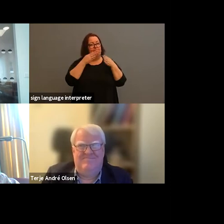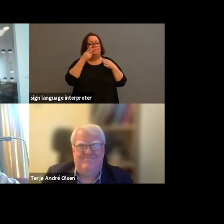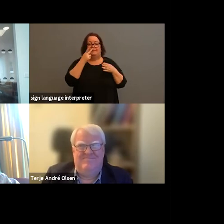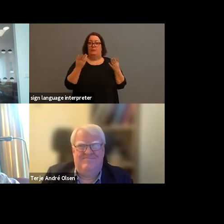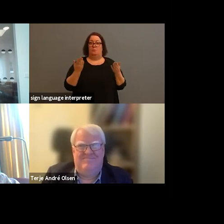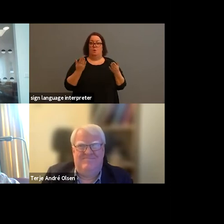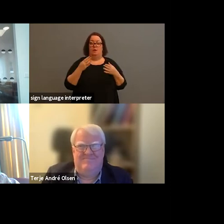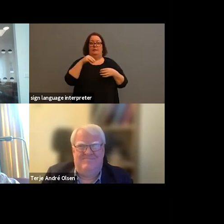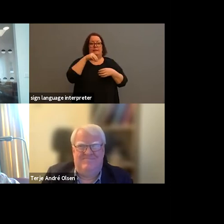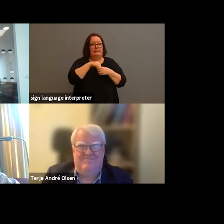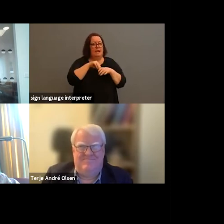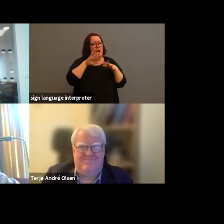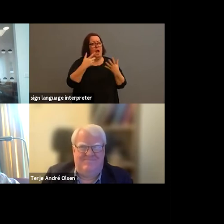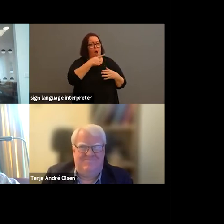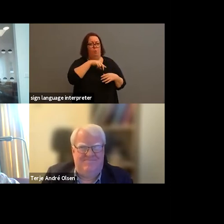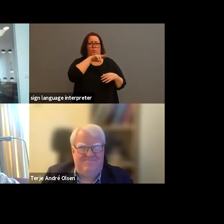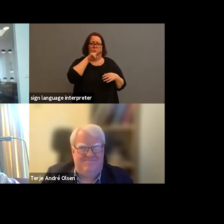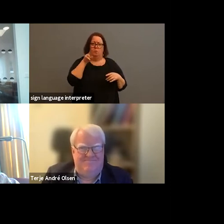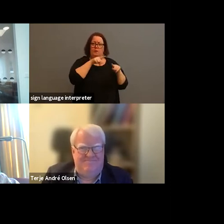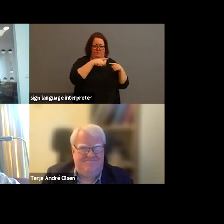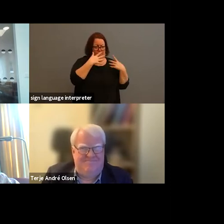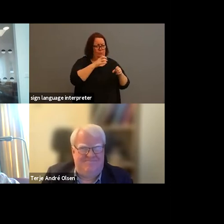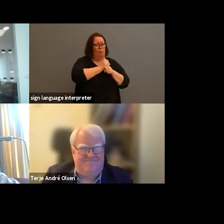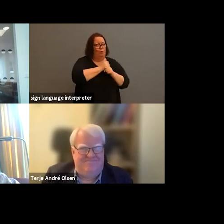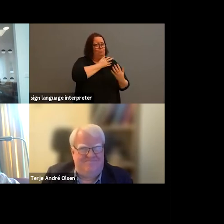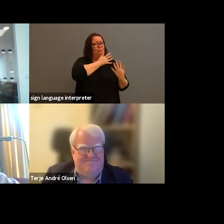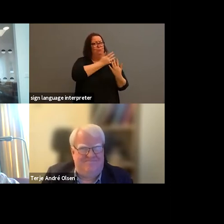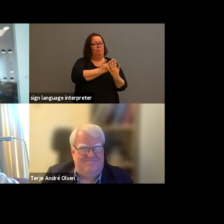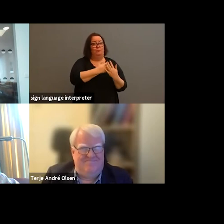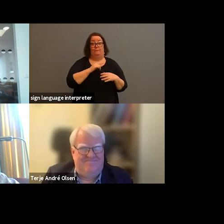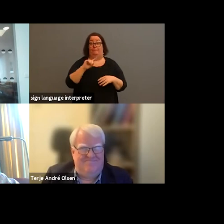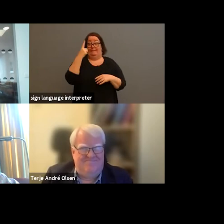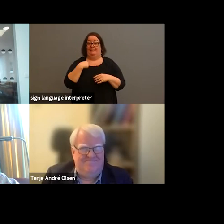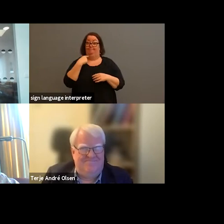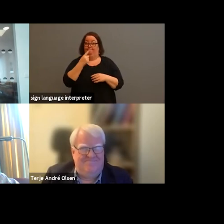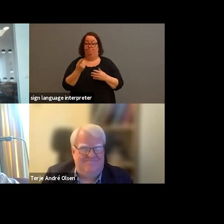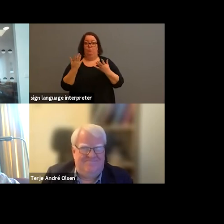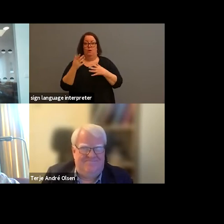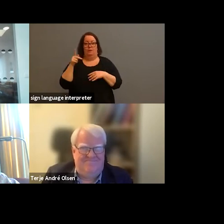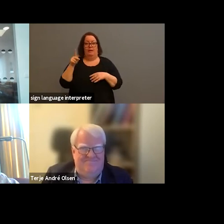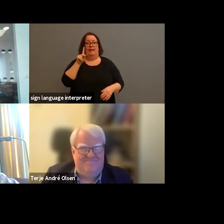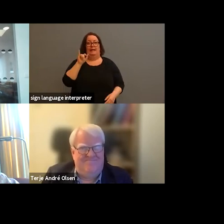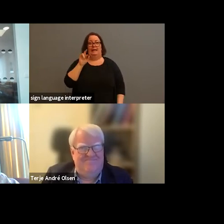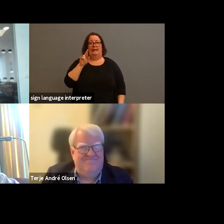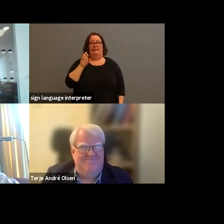agenda. So, but please start. First, we start with Mrs. Kirsti Svine from Buftir. Please take the floor.